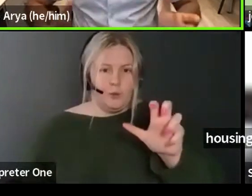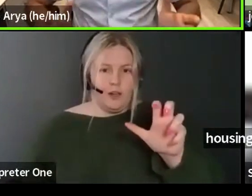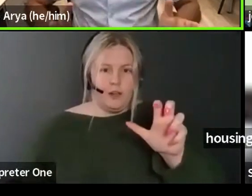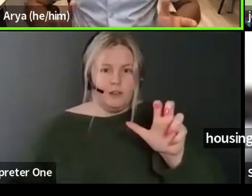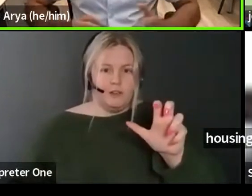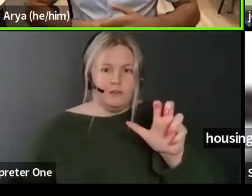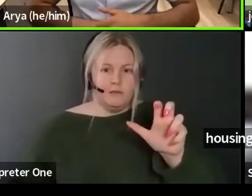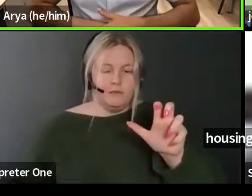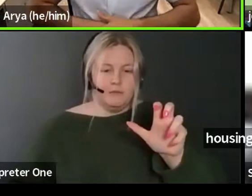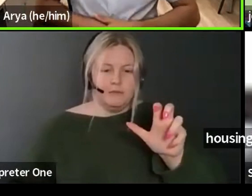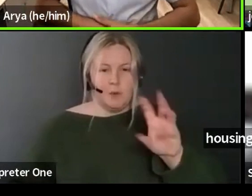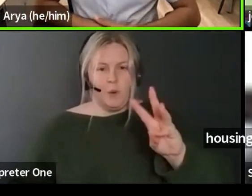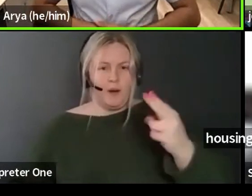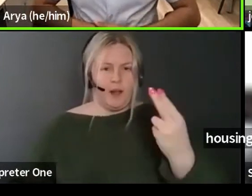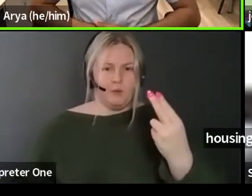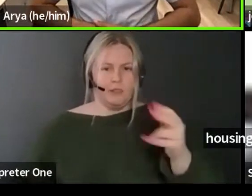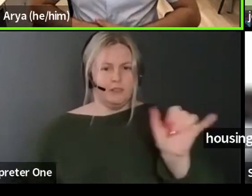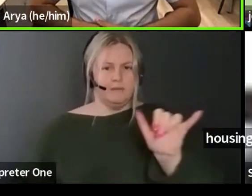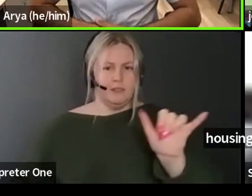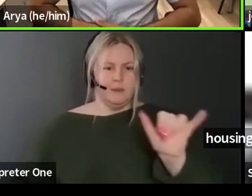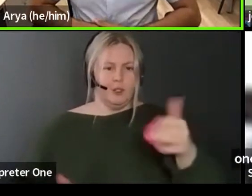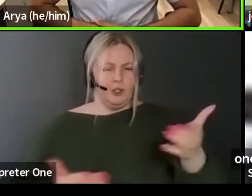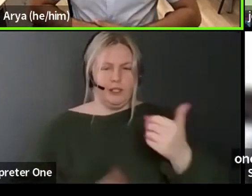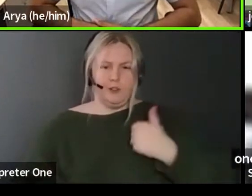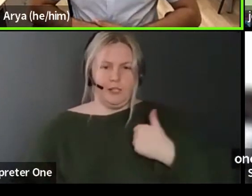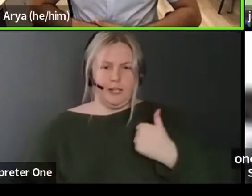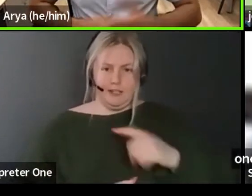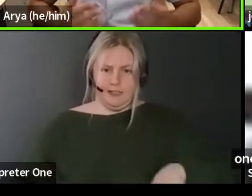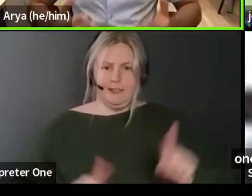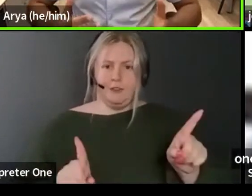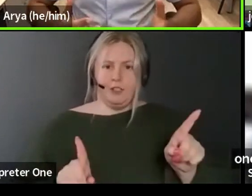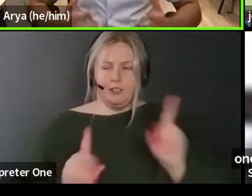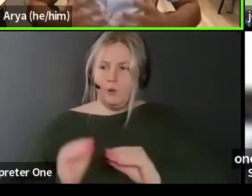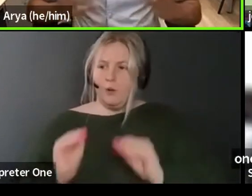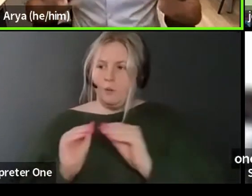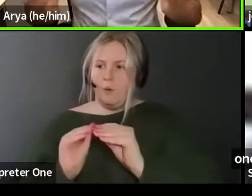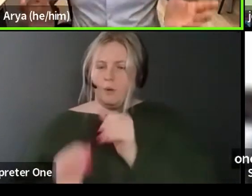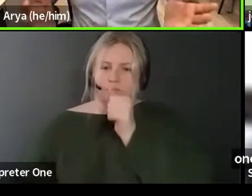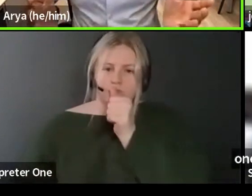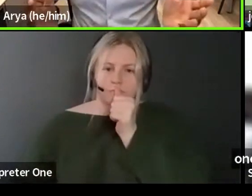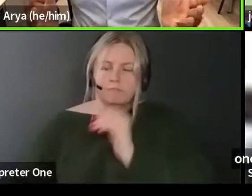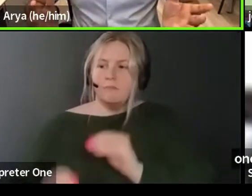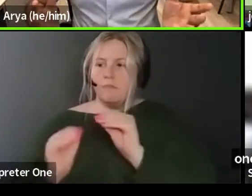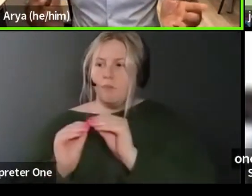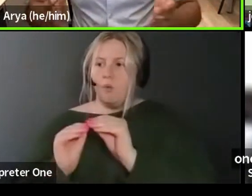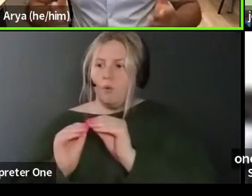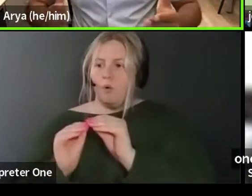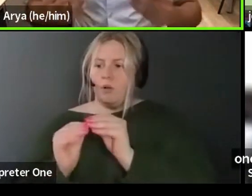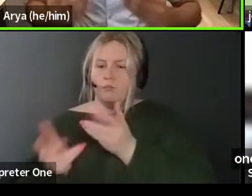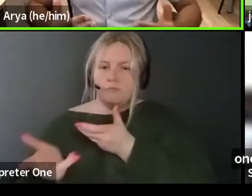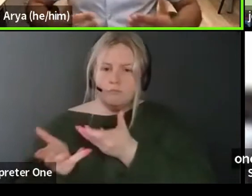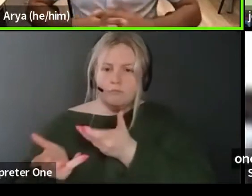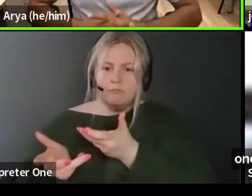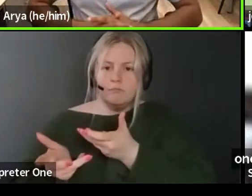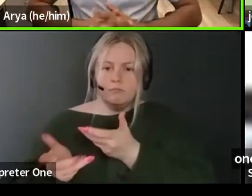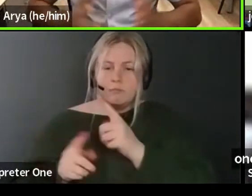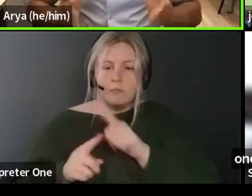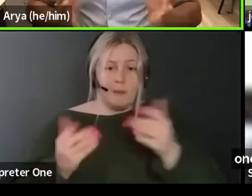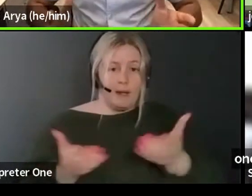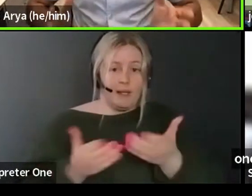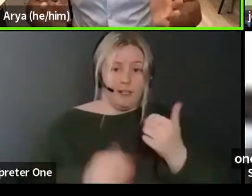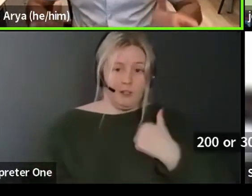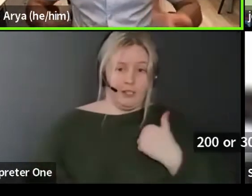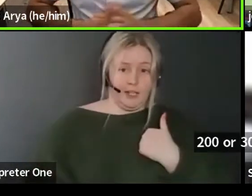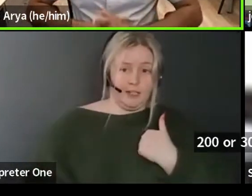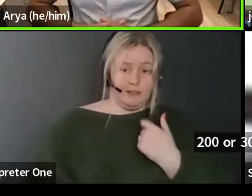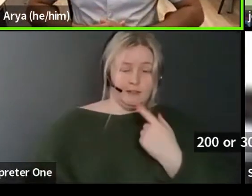of warehouse style facilities that we have here in Canada. So that's one issue, and that's what's happening in other places. But here in Canada, I said